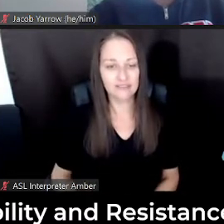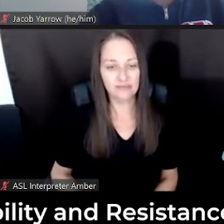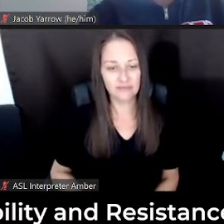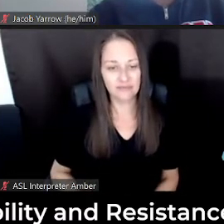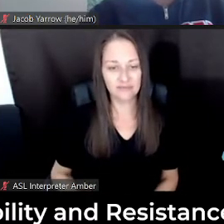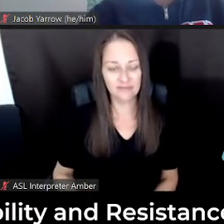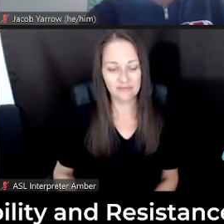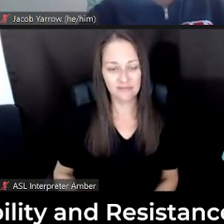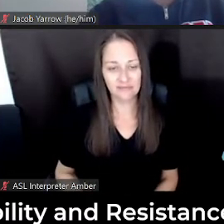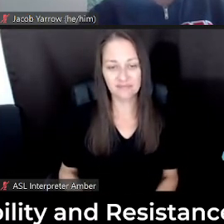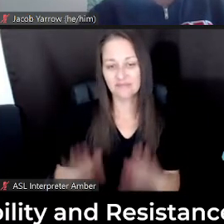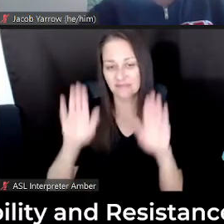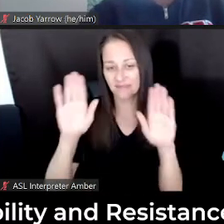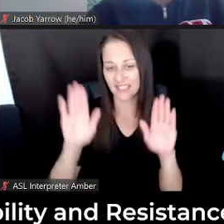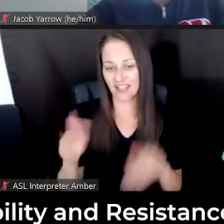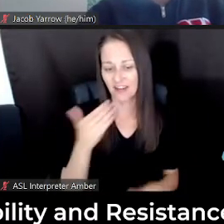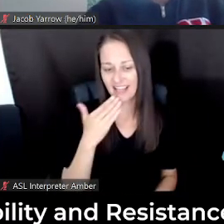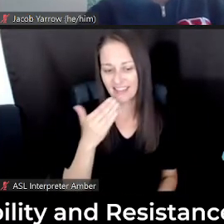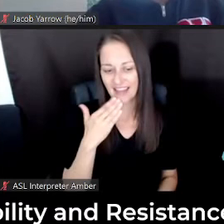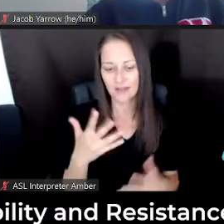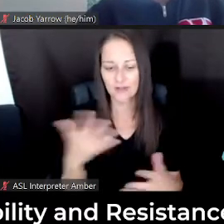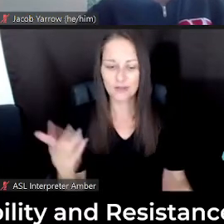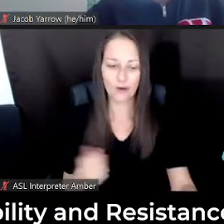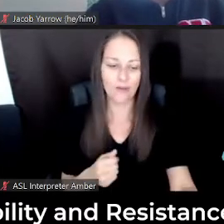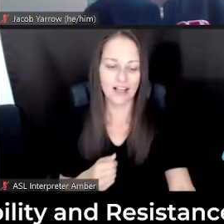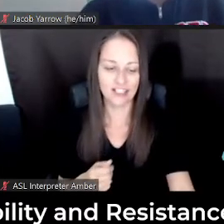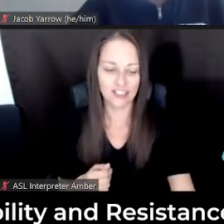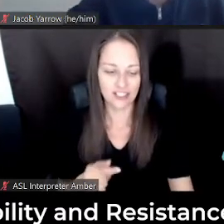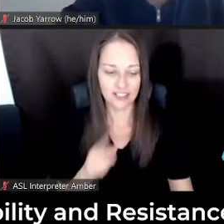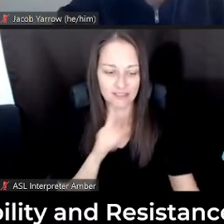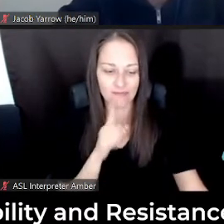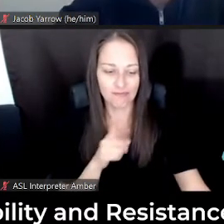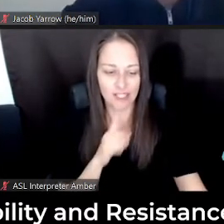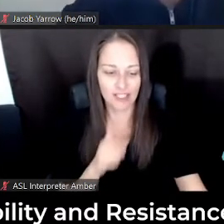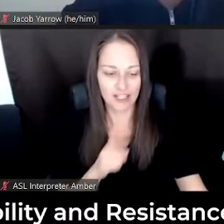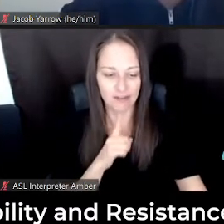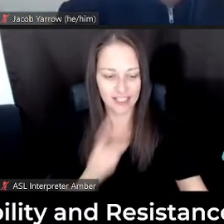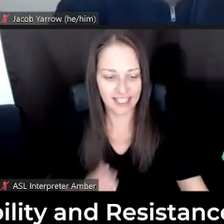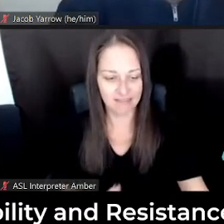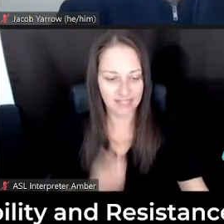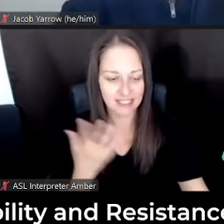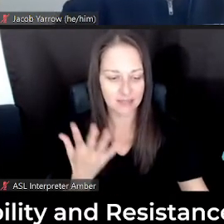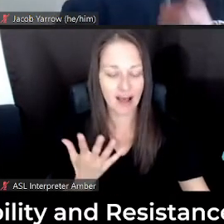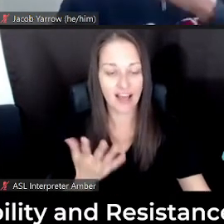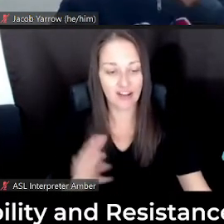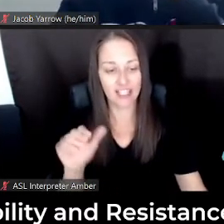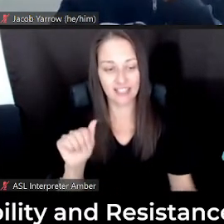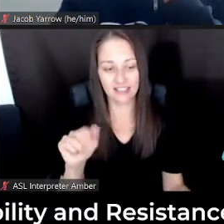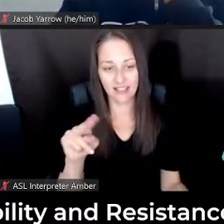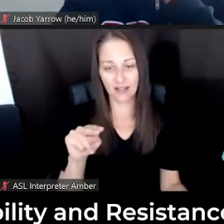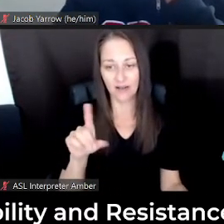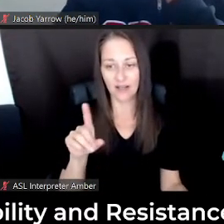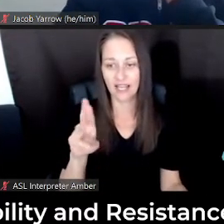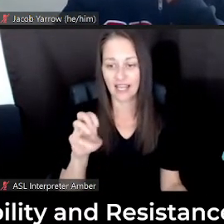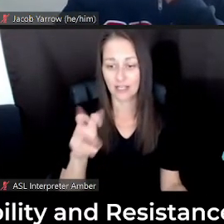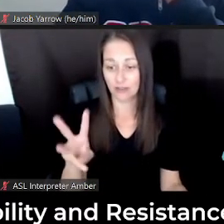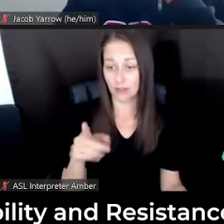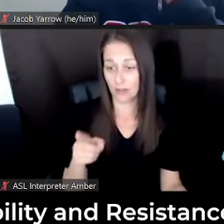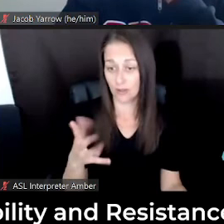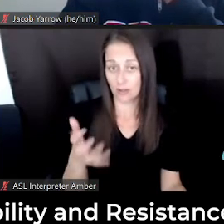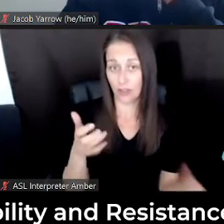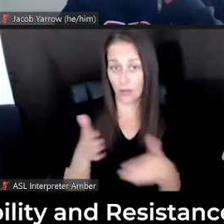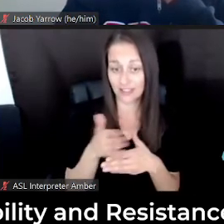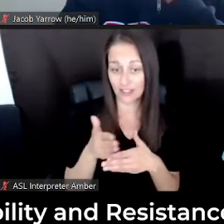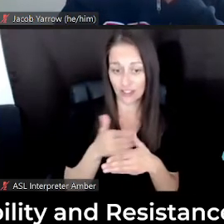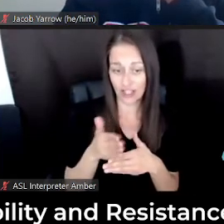Great, Howard. Thank you so much. That's so inspiring way to end on your part. Andrew, I think you're the last person. Would you like to share? And if so,